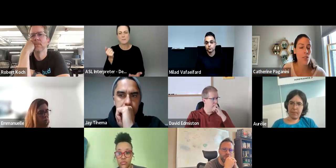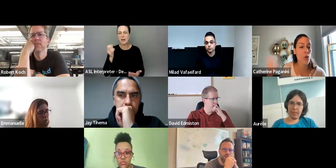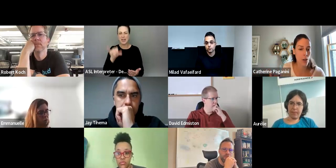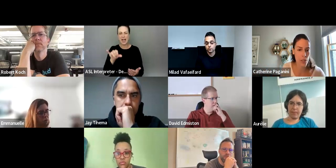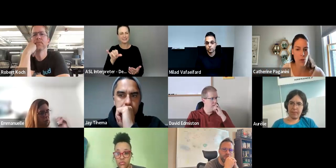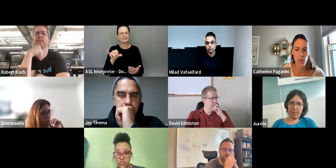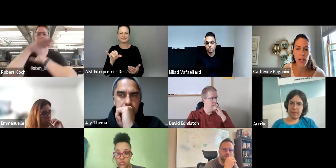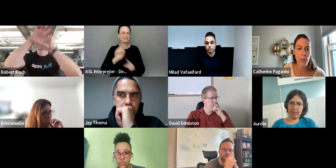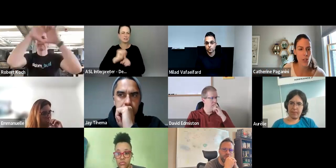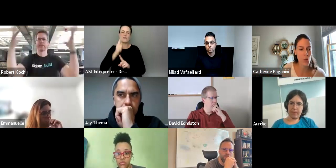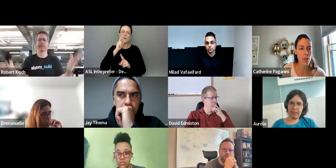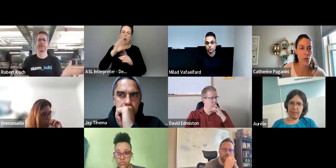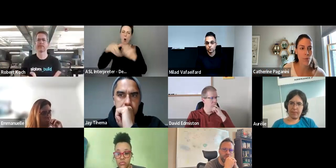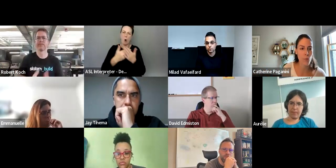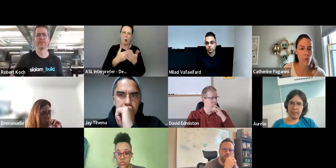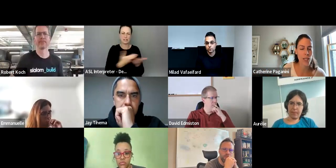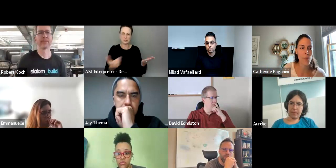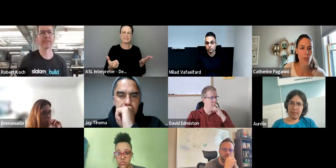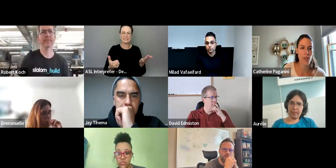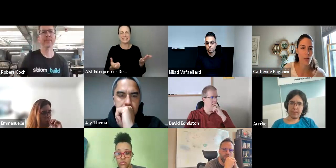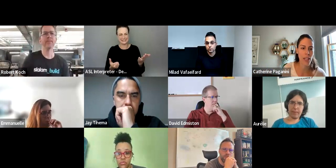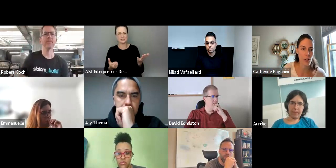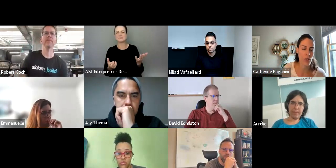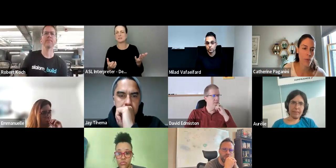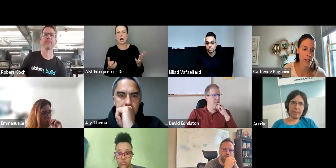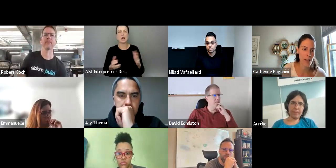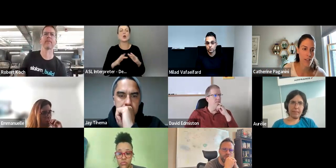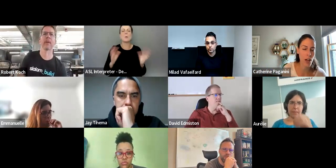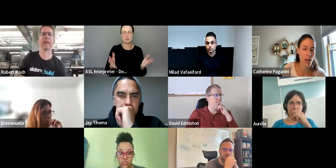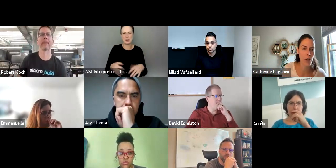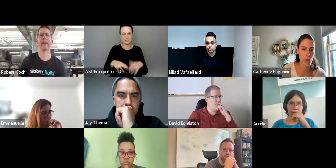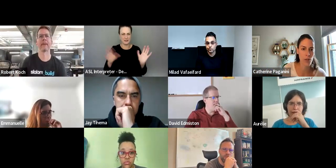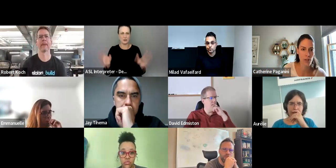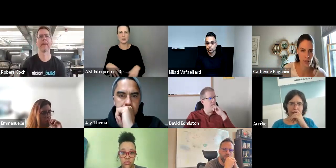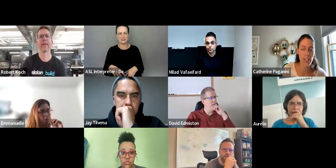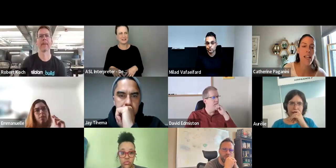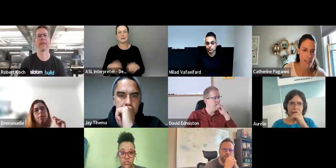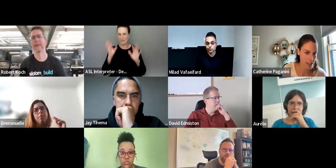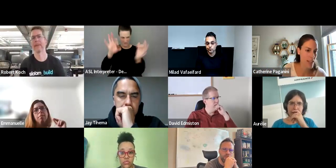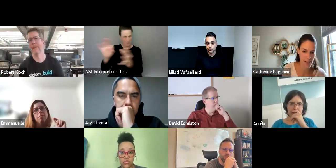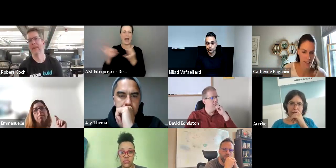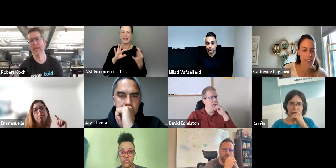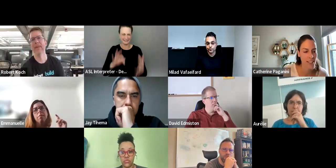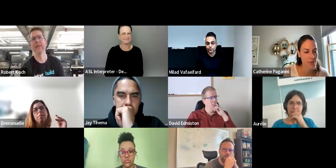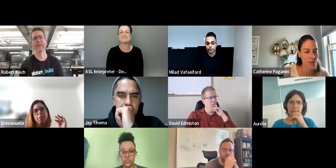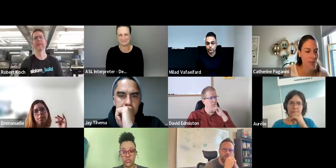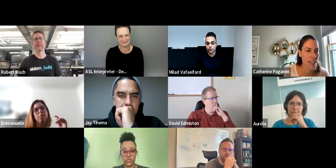But that is the case for all resources, right? But I just wanted to really make sure that we get your feedback. This is not perspective, everyone. Yeah.